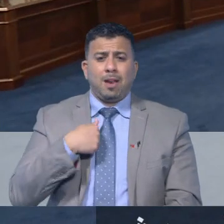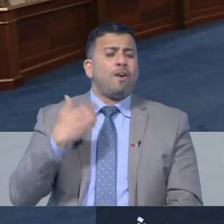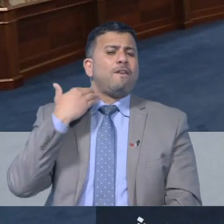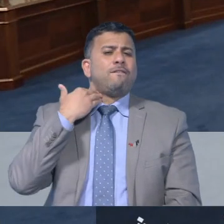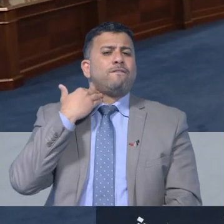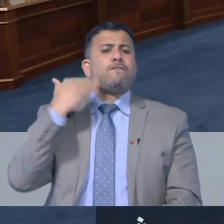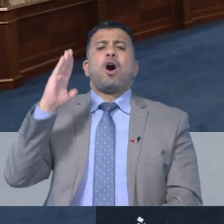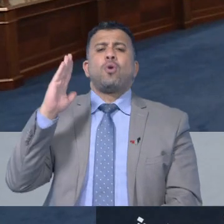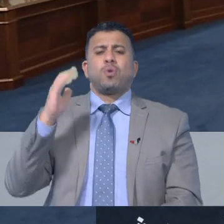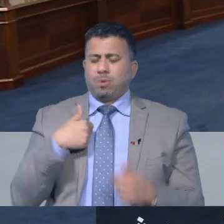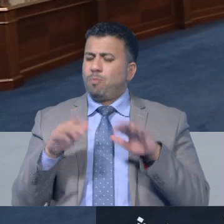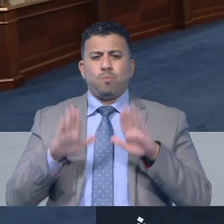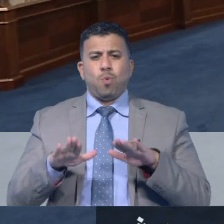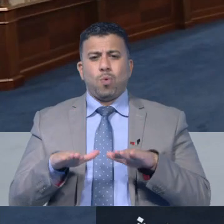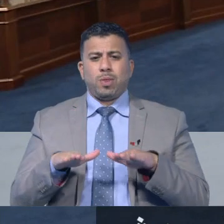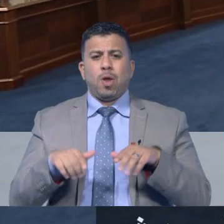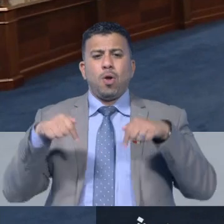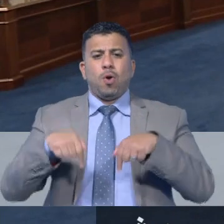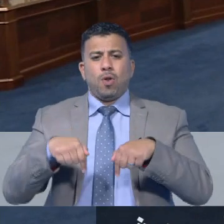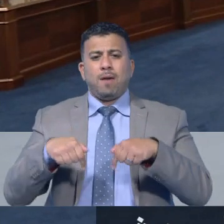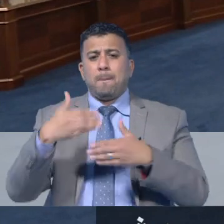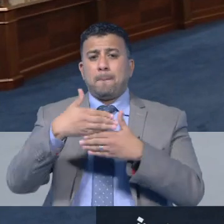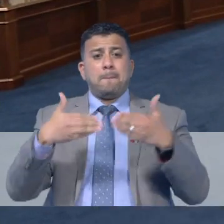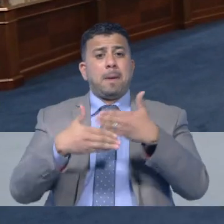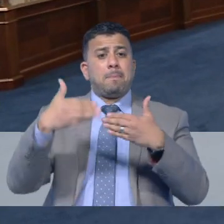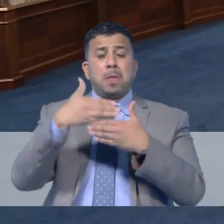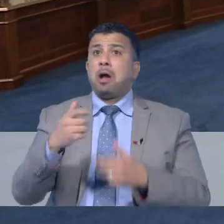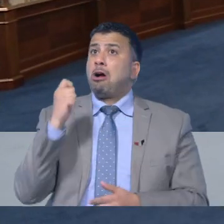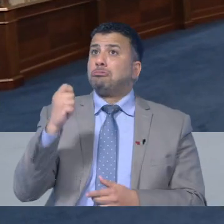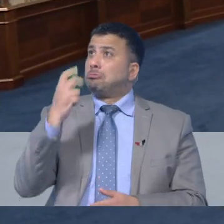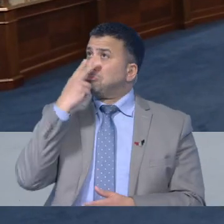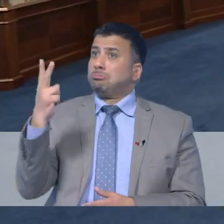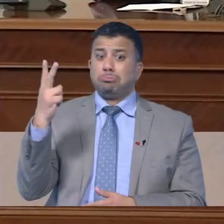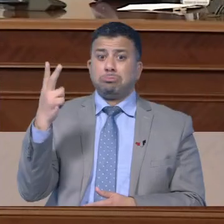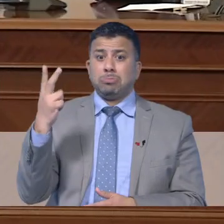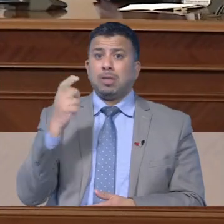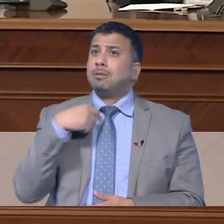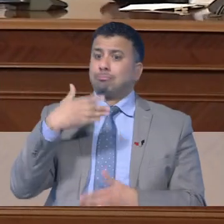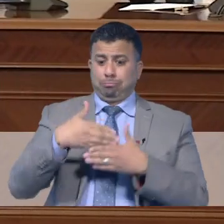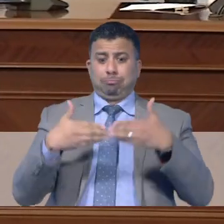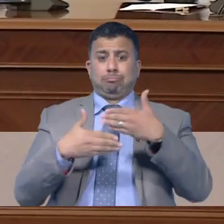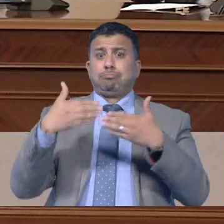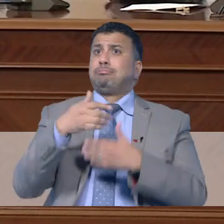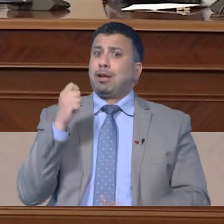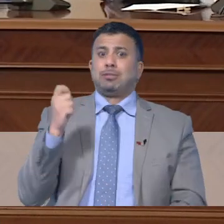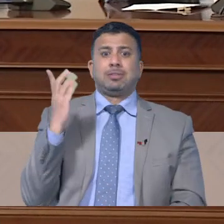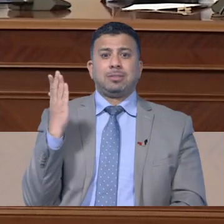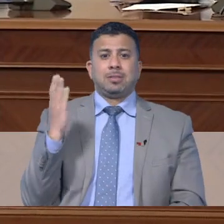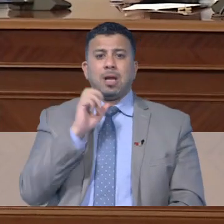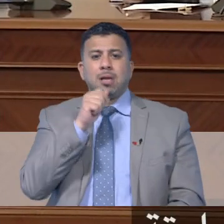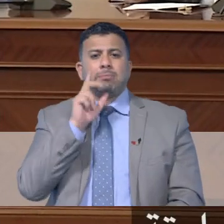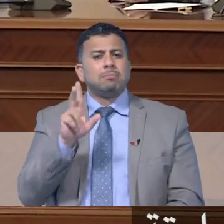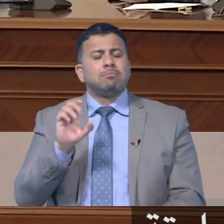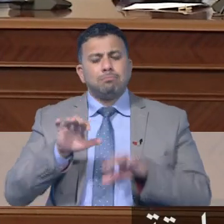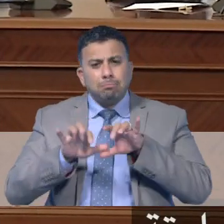incredible privilege it is to be in this building. This is an amazing building with the most fantastic